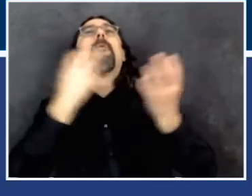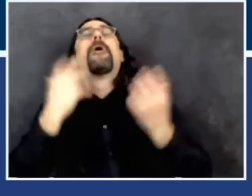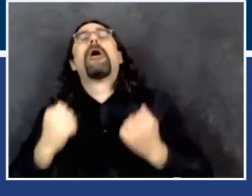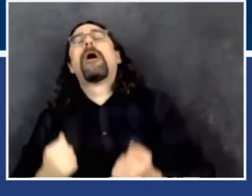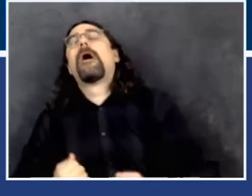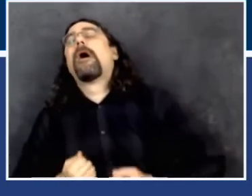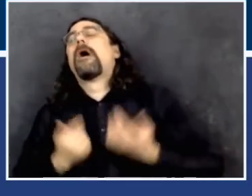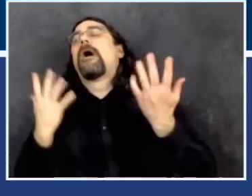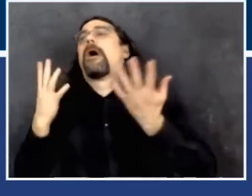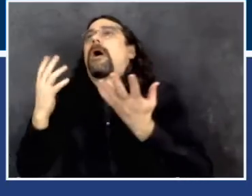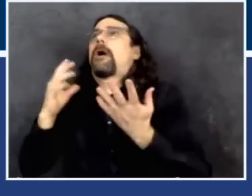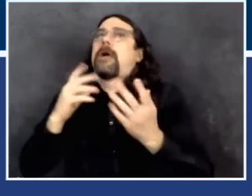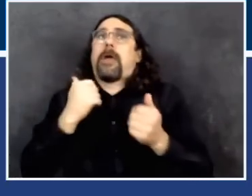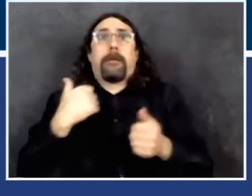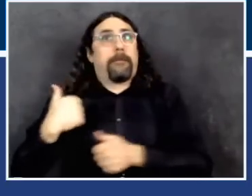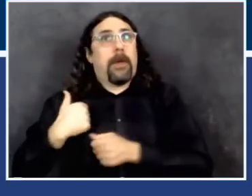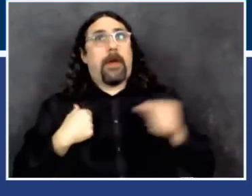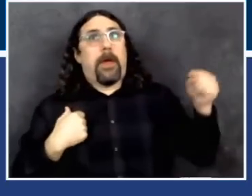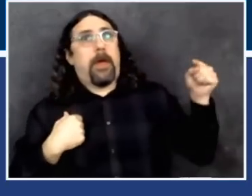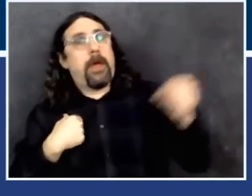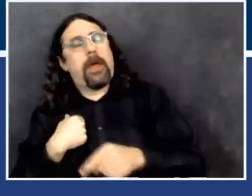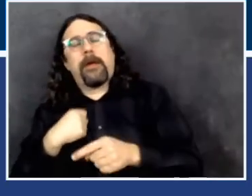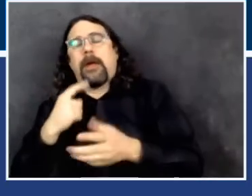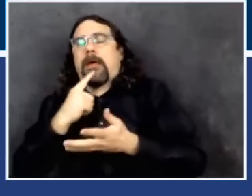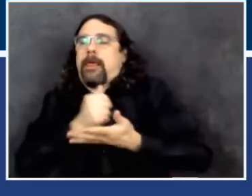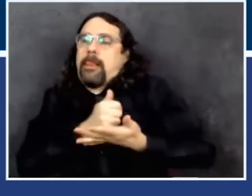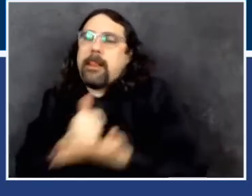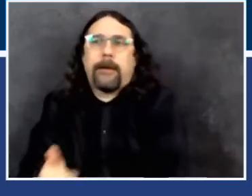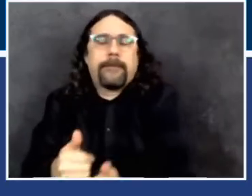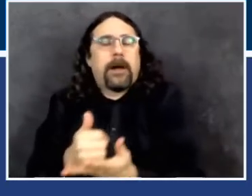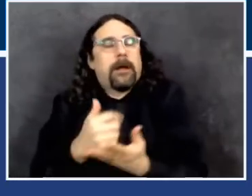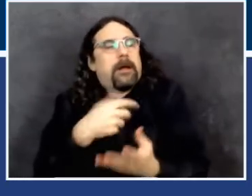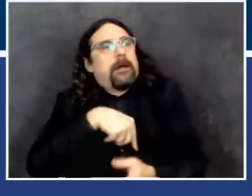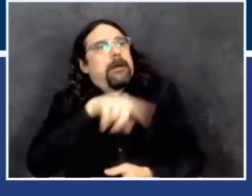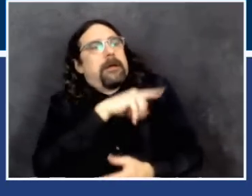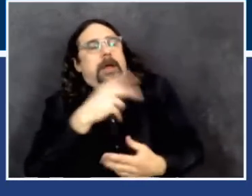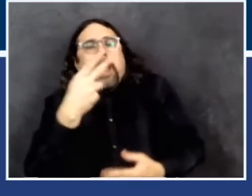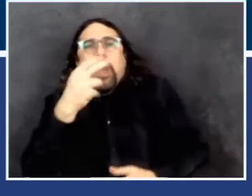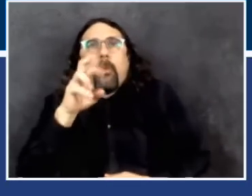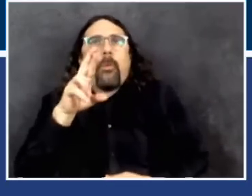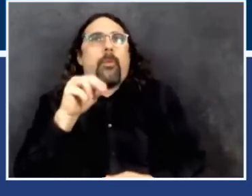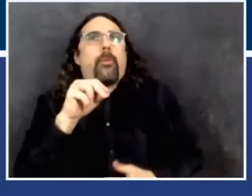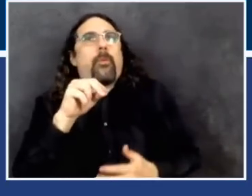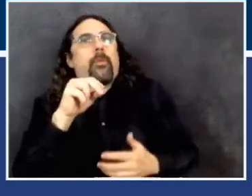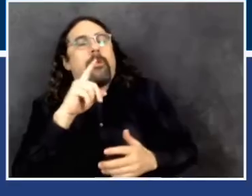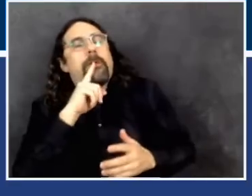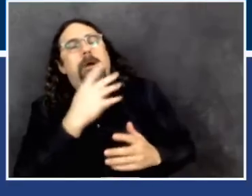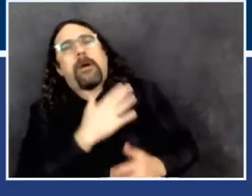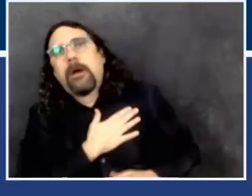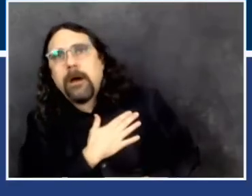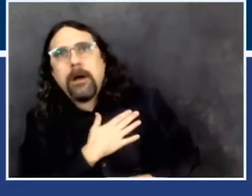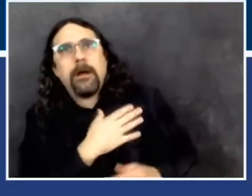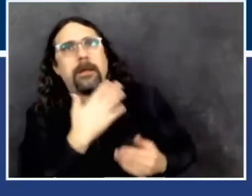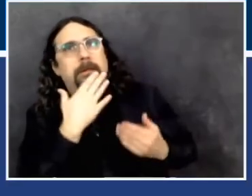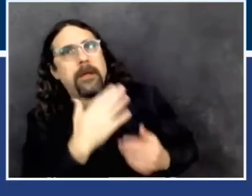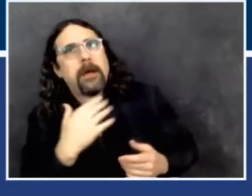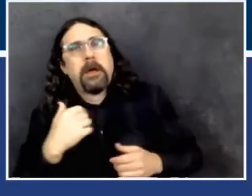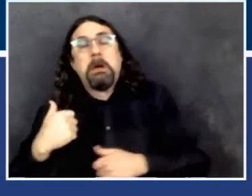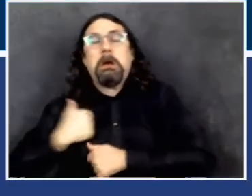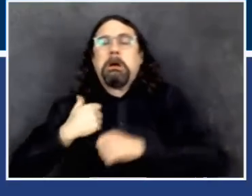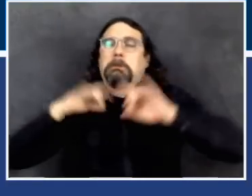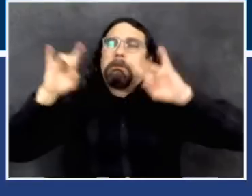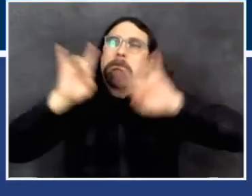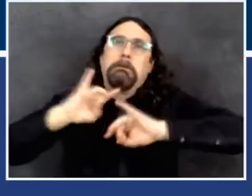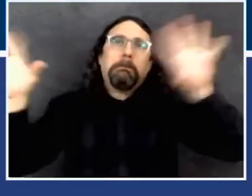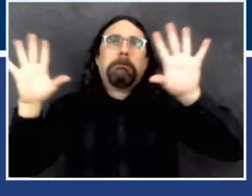to give everyone a shot in the arm, give everyone that support. They bring an incredible positive attitude, the can-do attitude we associate with our